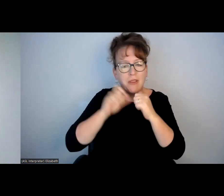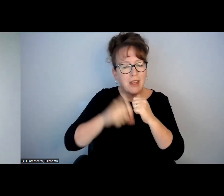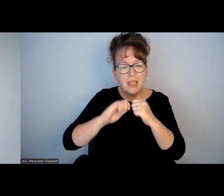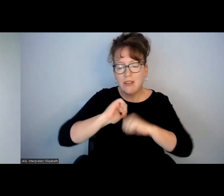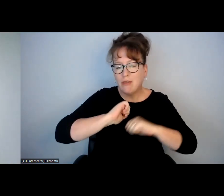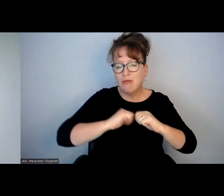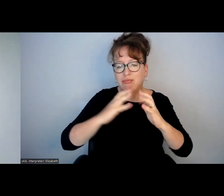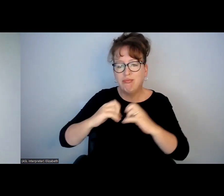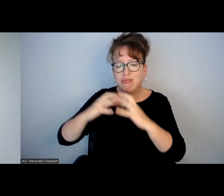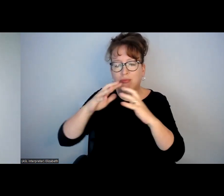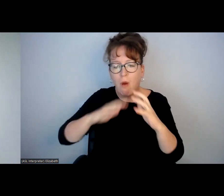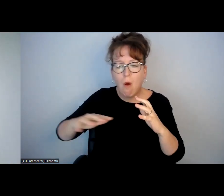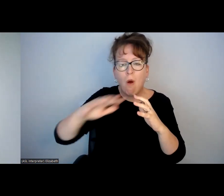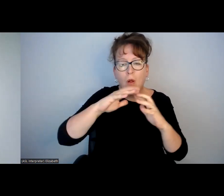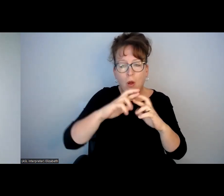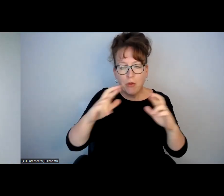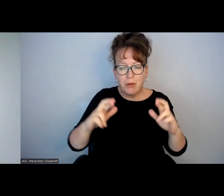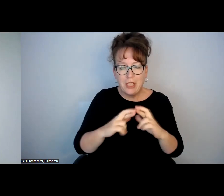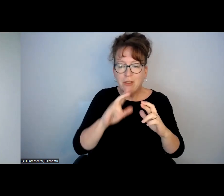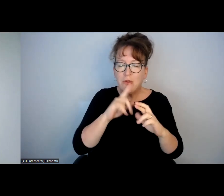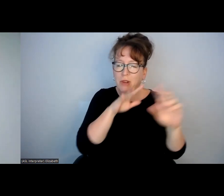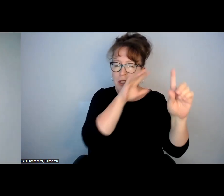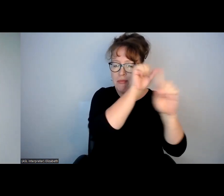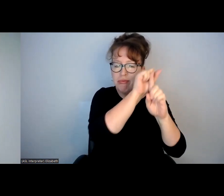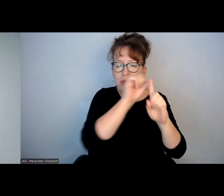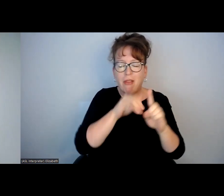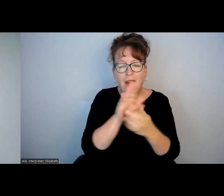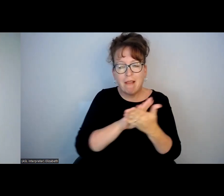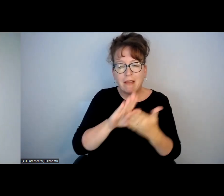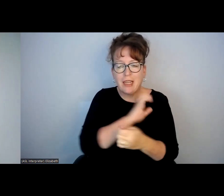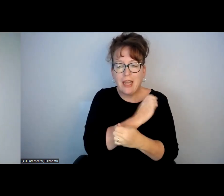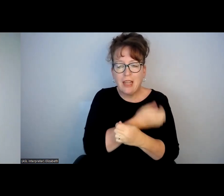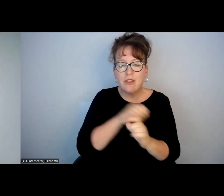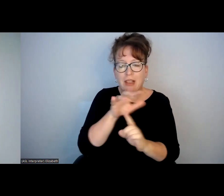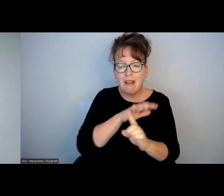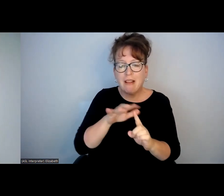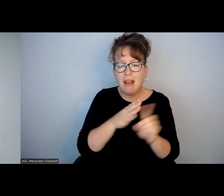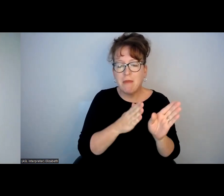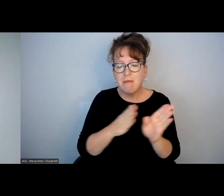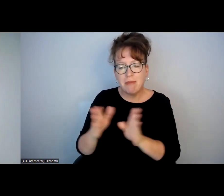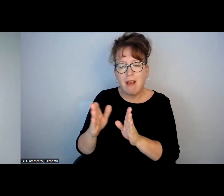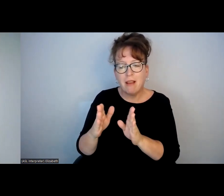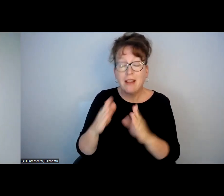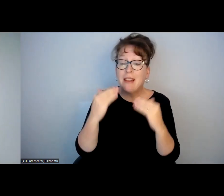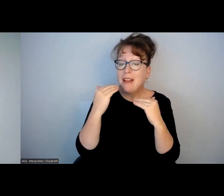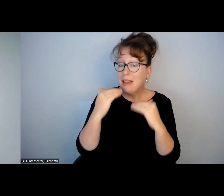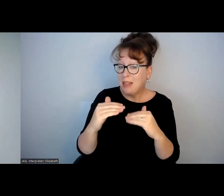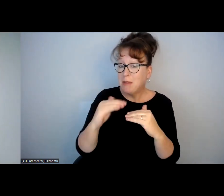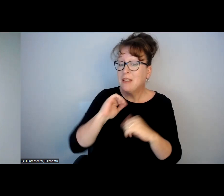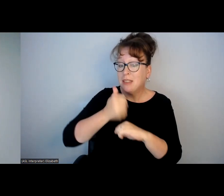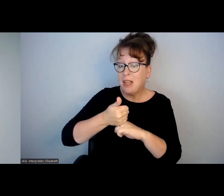in order to achieve those clean energy and climate plan the limits set under the Clean Energy and Climate